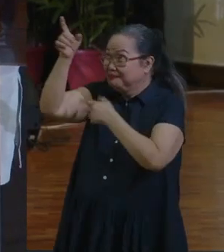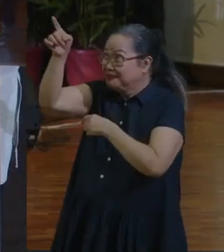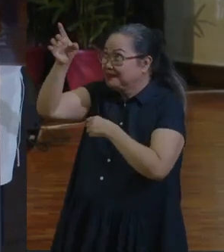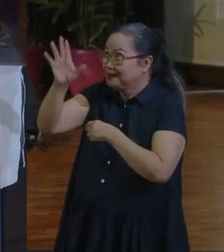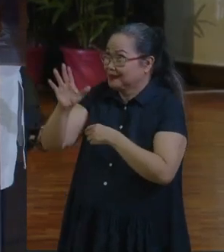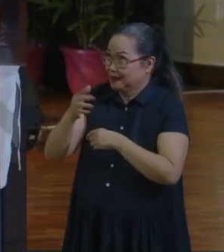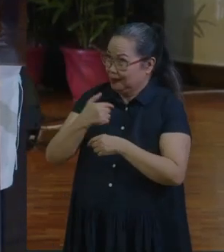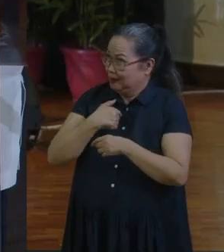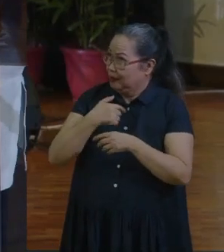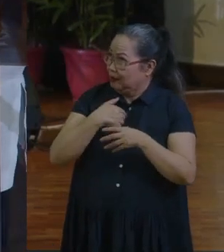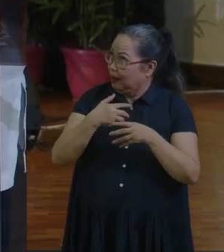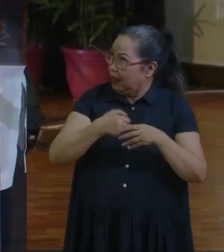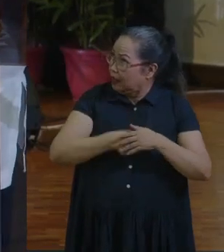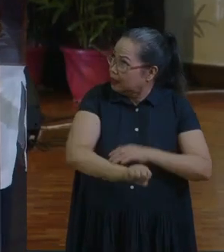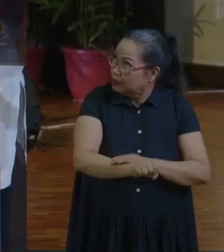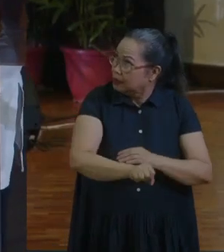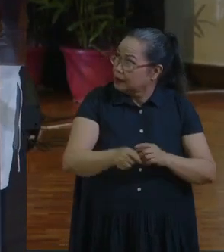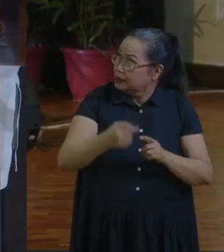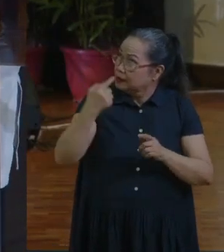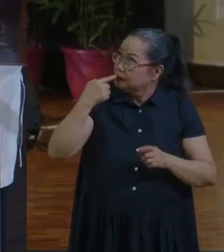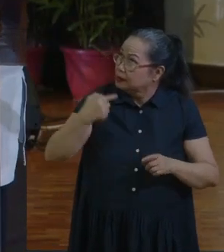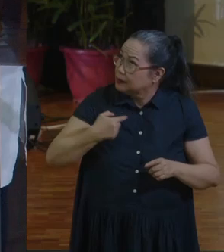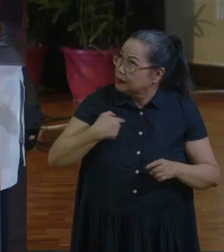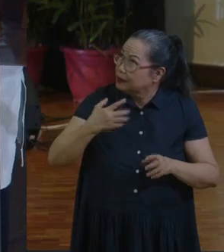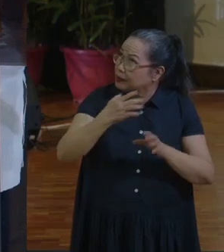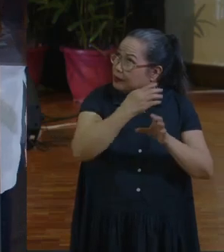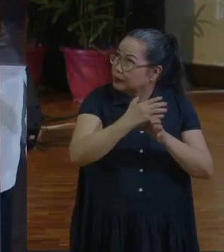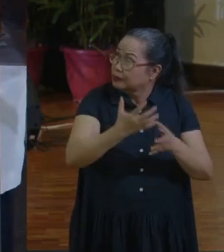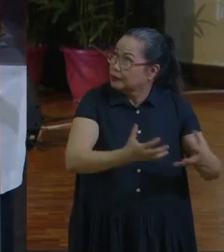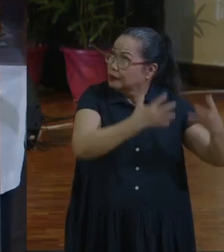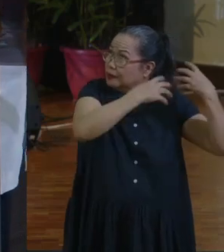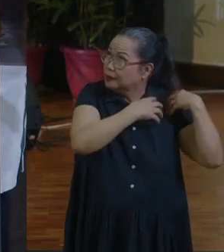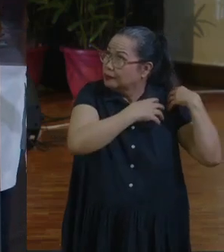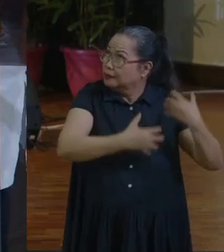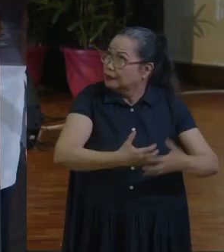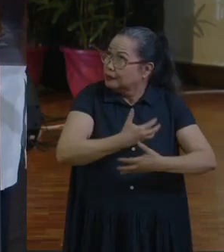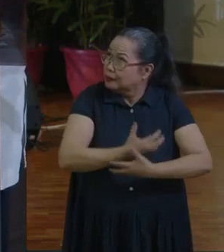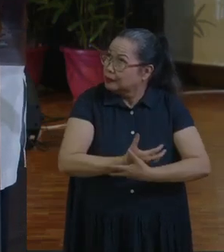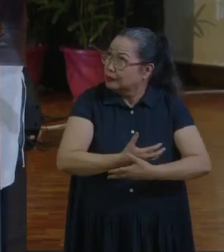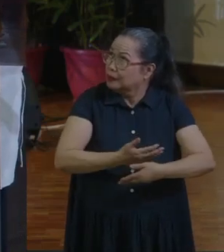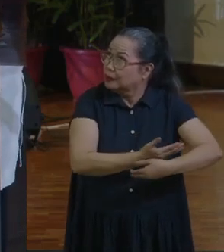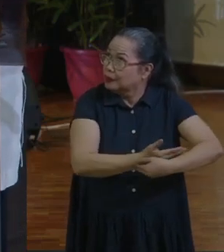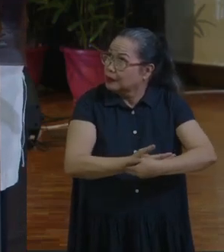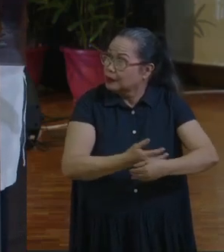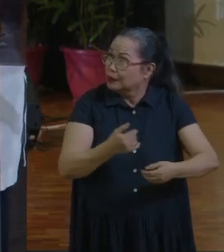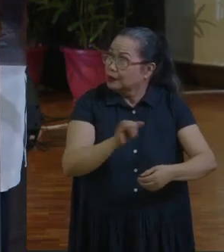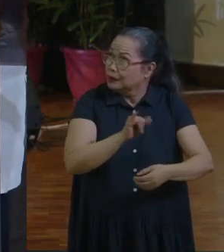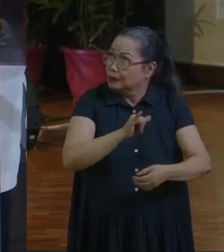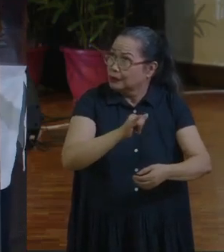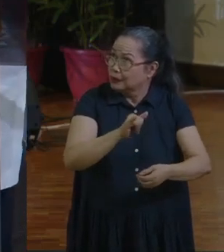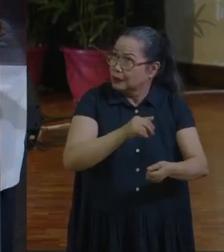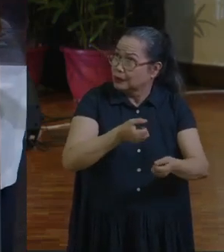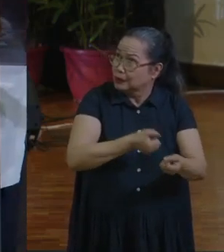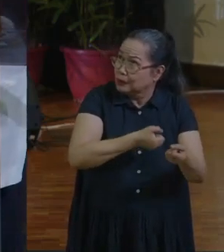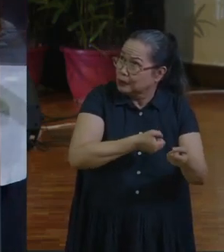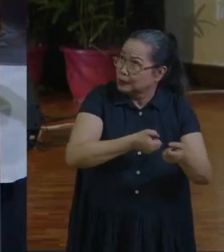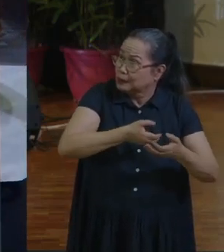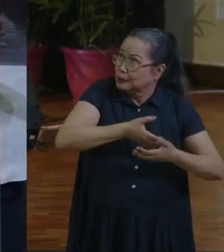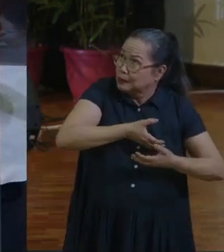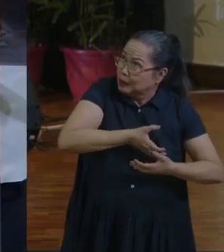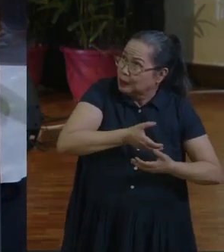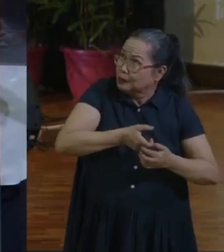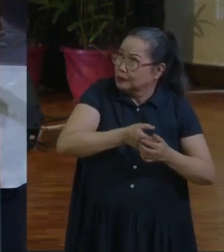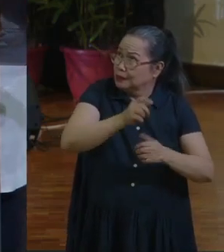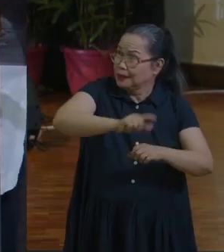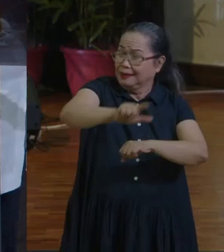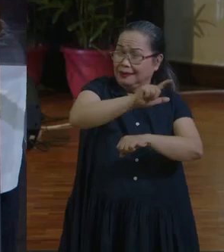"Did I give them birth that you should say to me, 'Carry them in your bosom,' as a nurse carries a nursing child to the